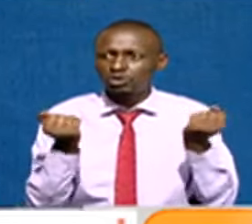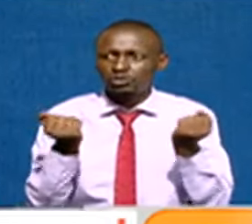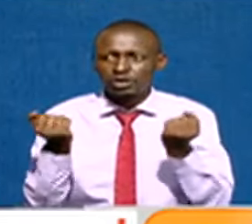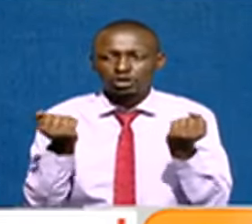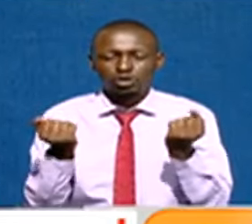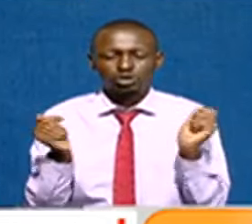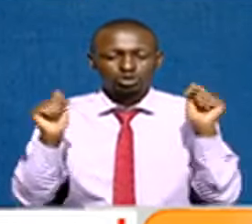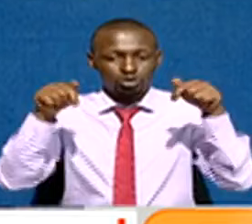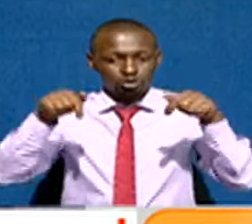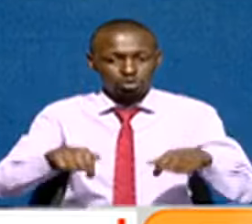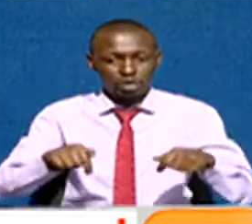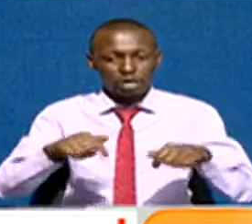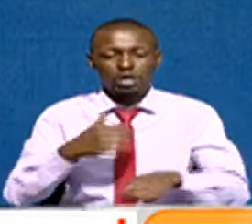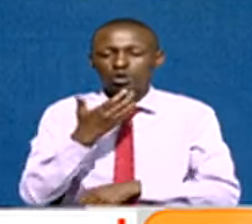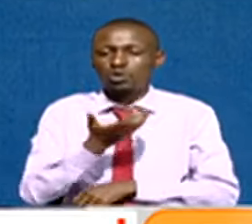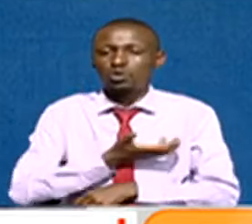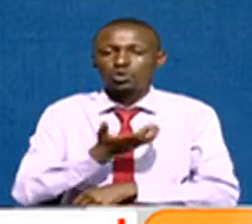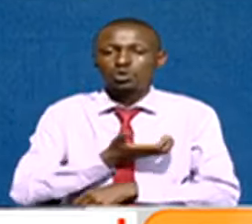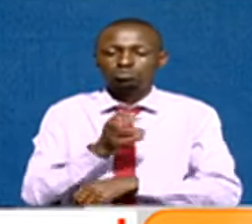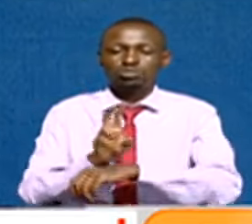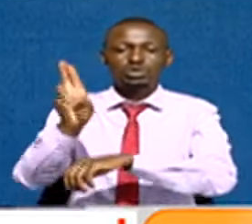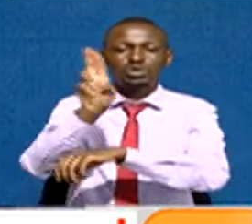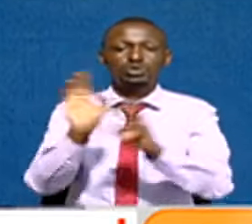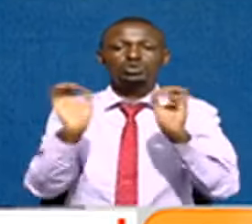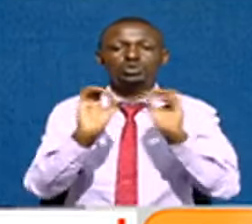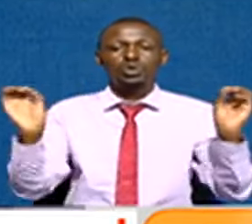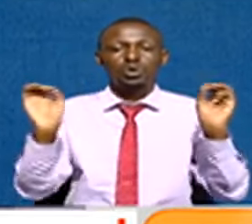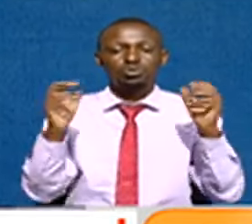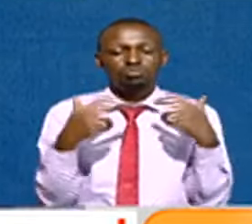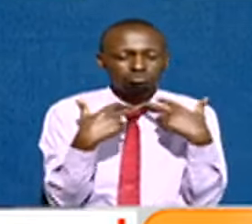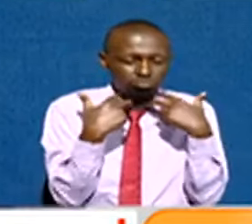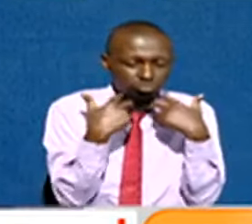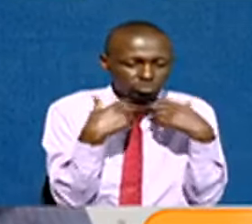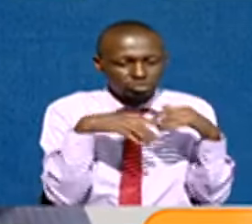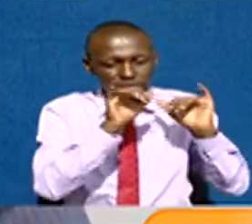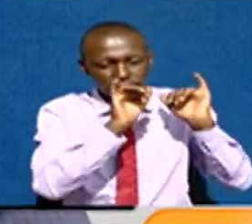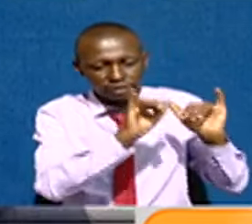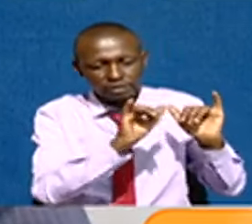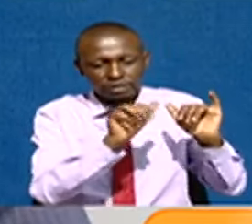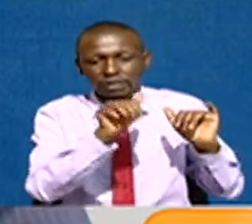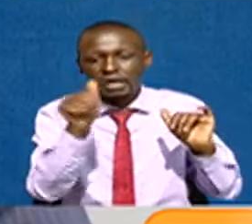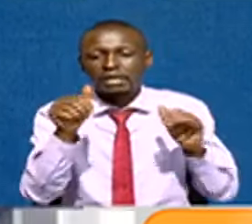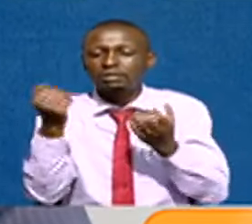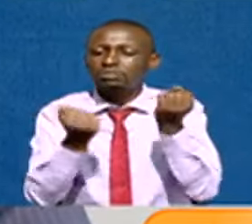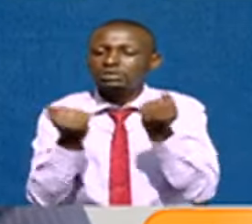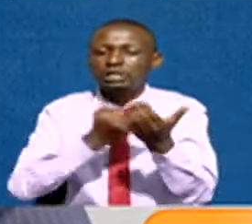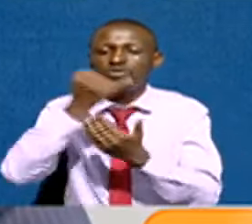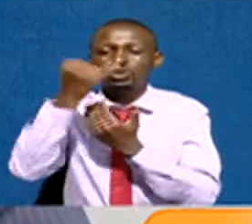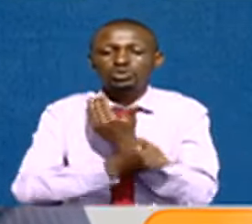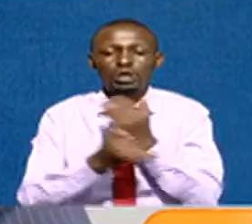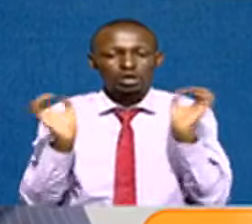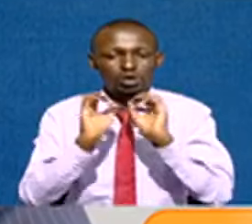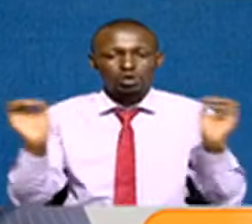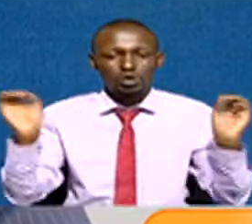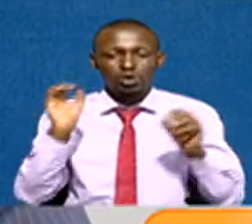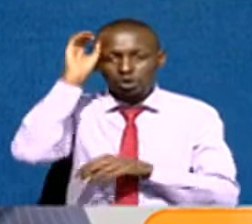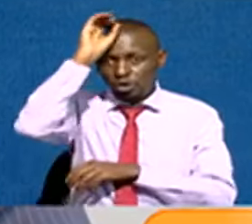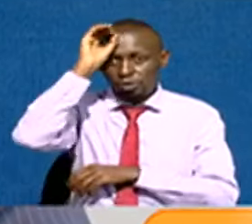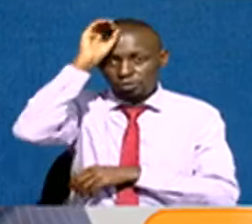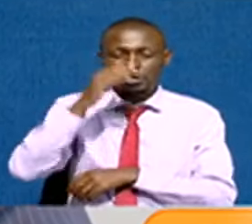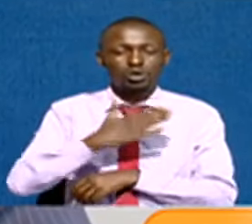are either not using them, grounded them, or driving them without insurance. Because in my view, we should be looking